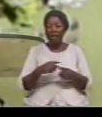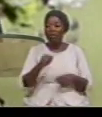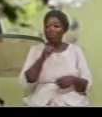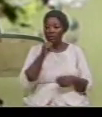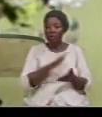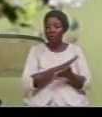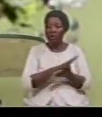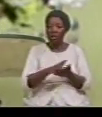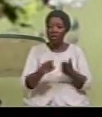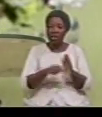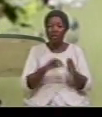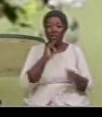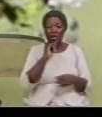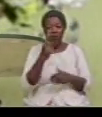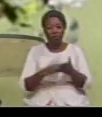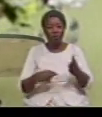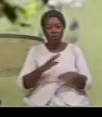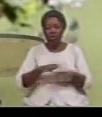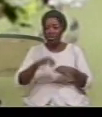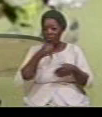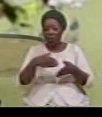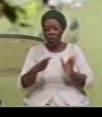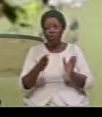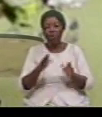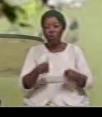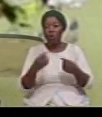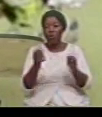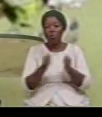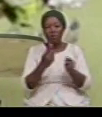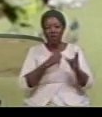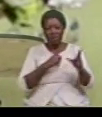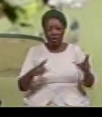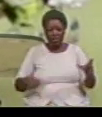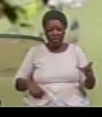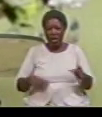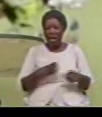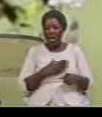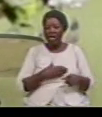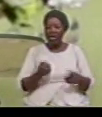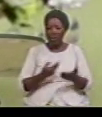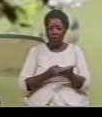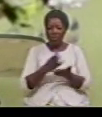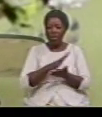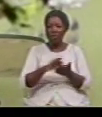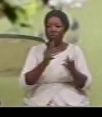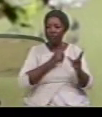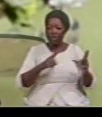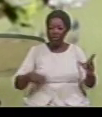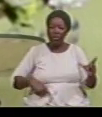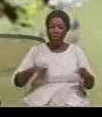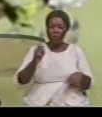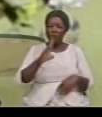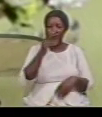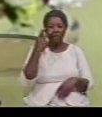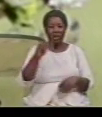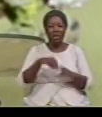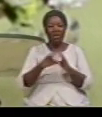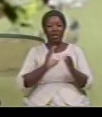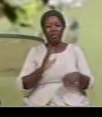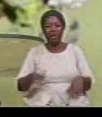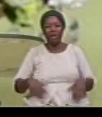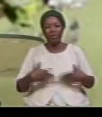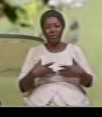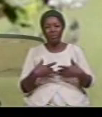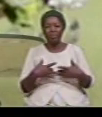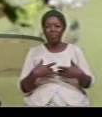God's will and holiness. Question 2. Compare the roles of the priests in identifying